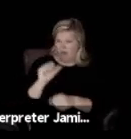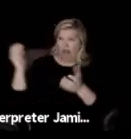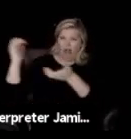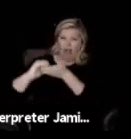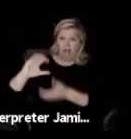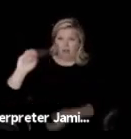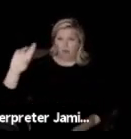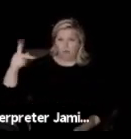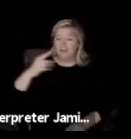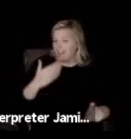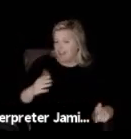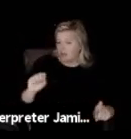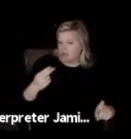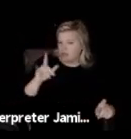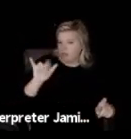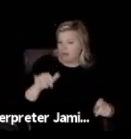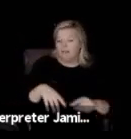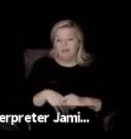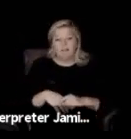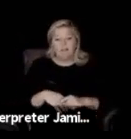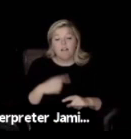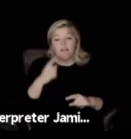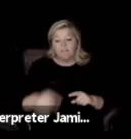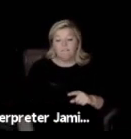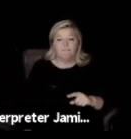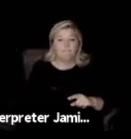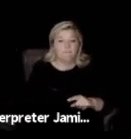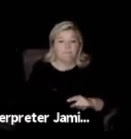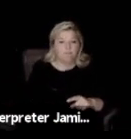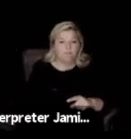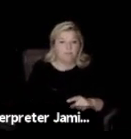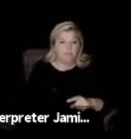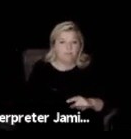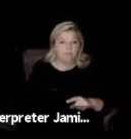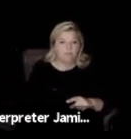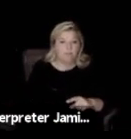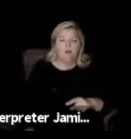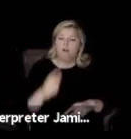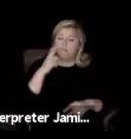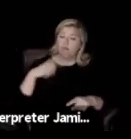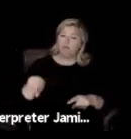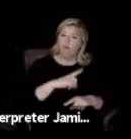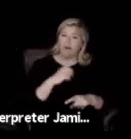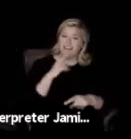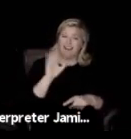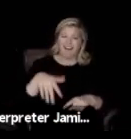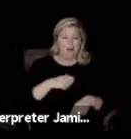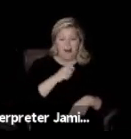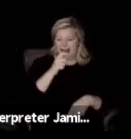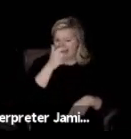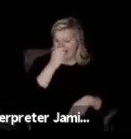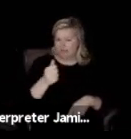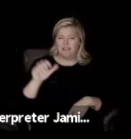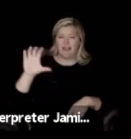Shelby, for that. For those of you who have said, I am not interested in corporate America, or